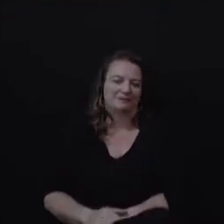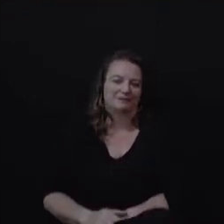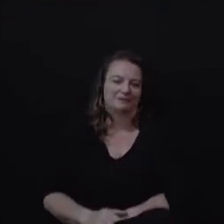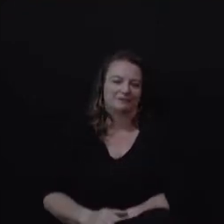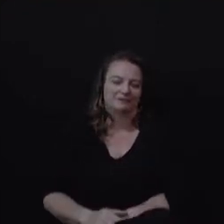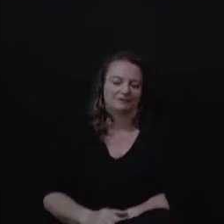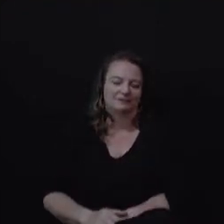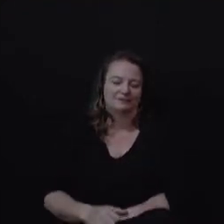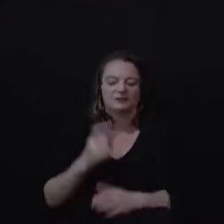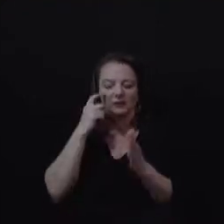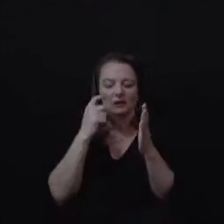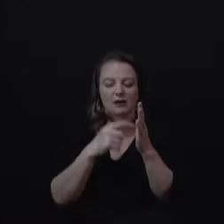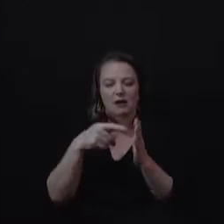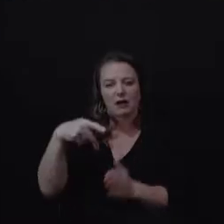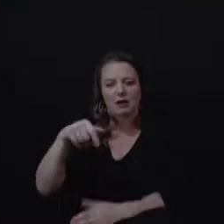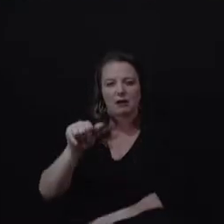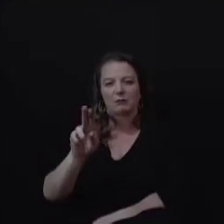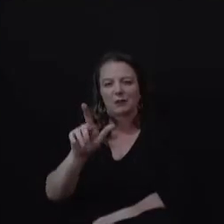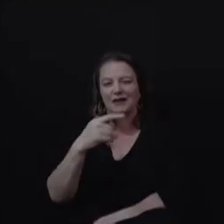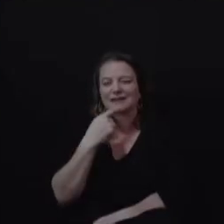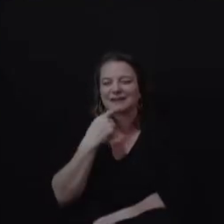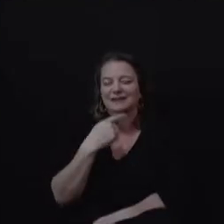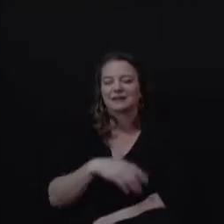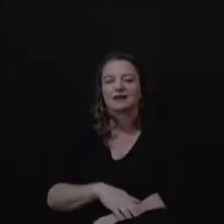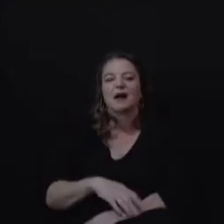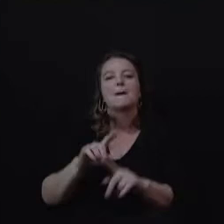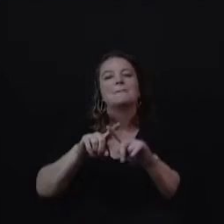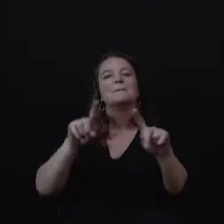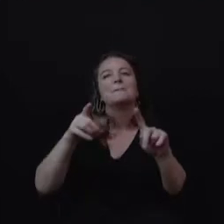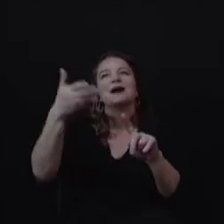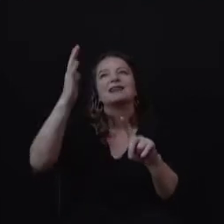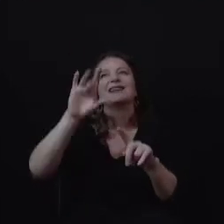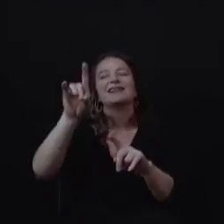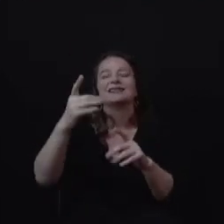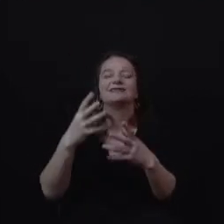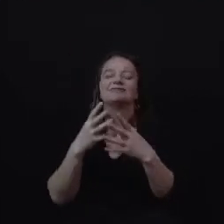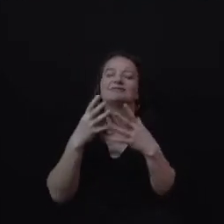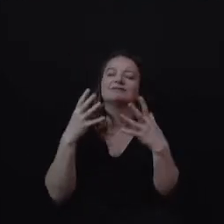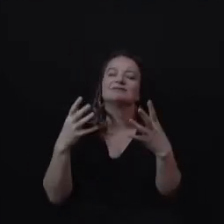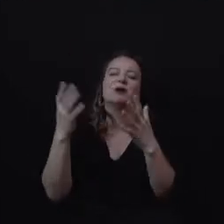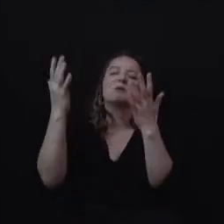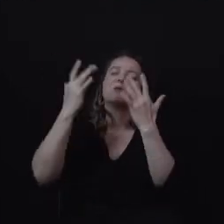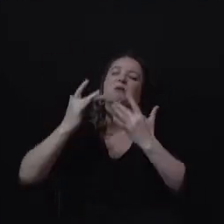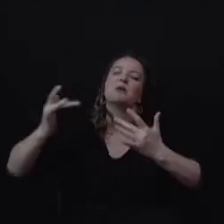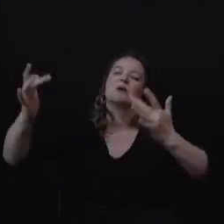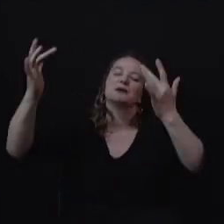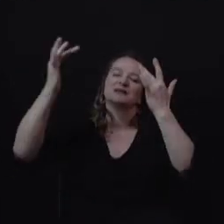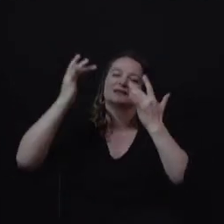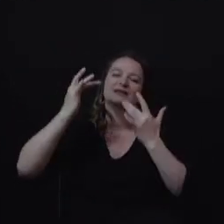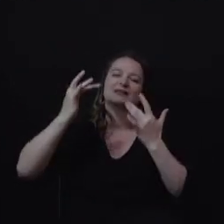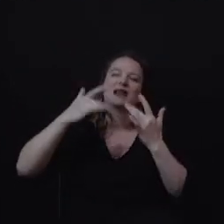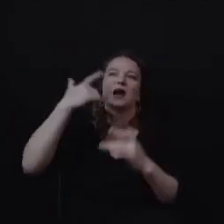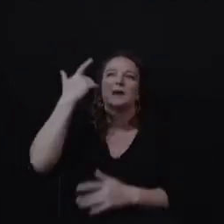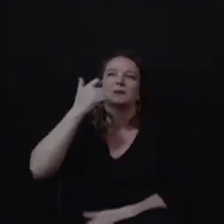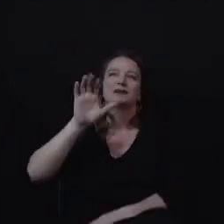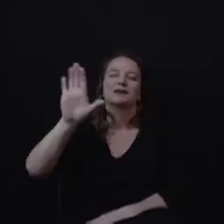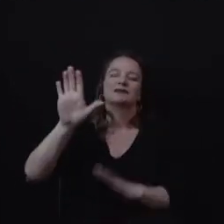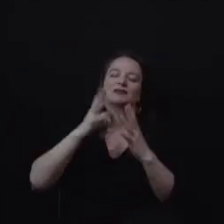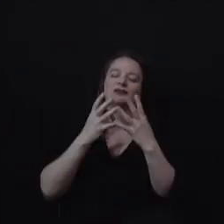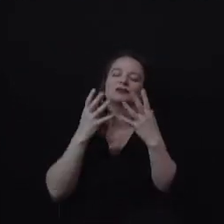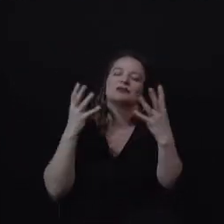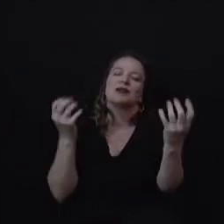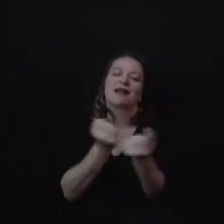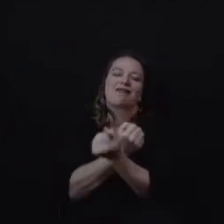Notice what Paul says. He says, but God being rich in mercy because of the great love which he